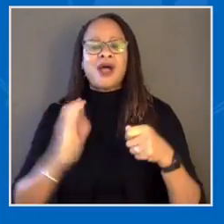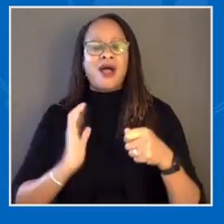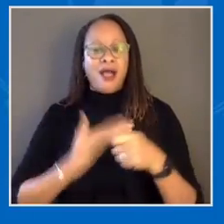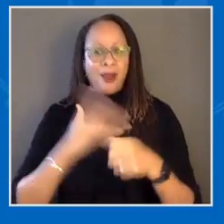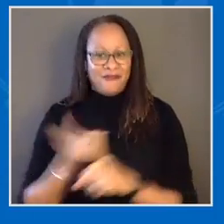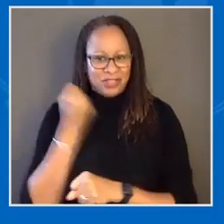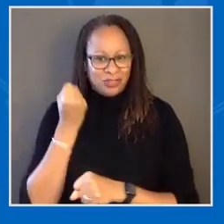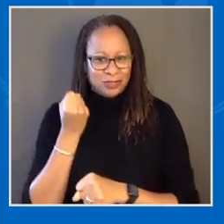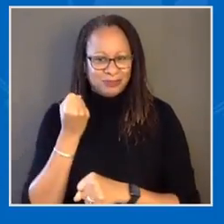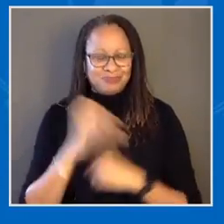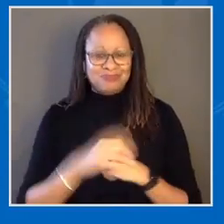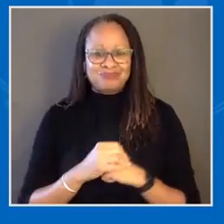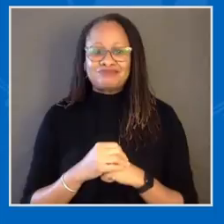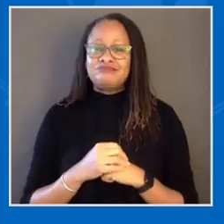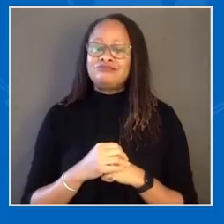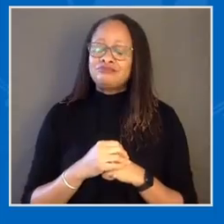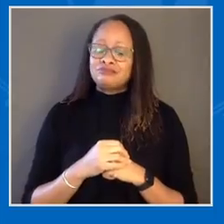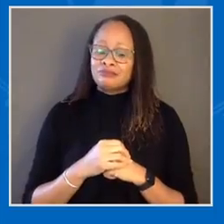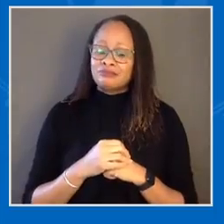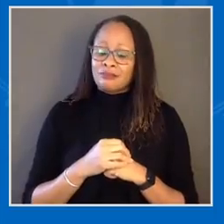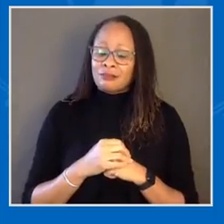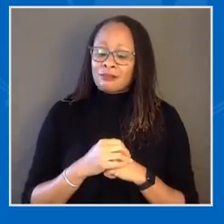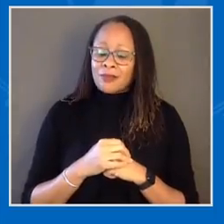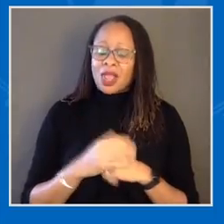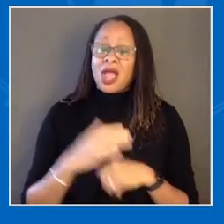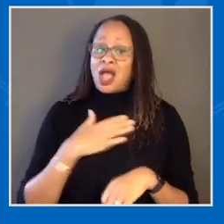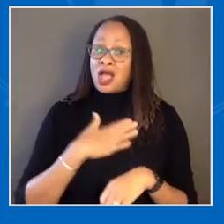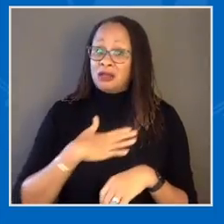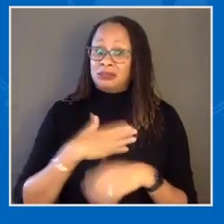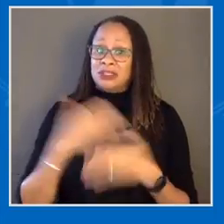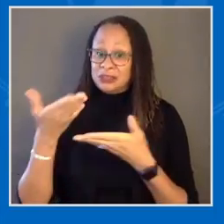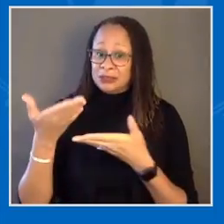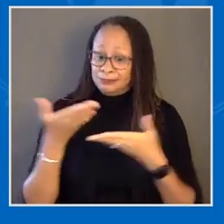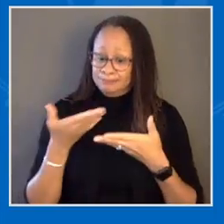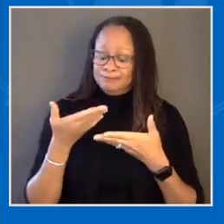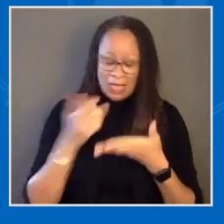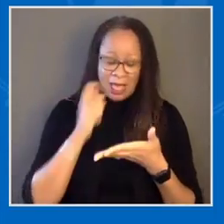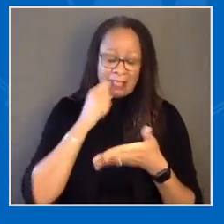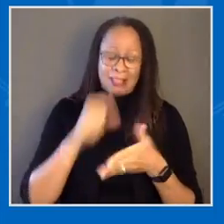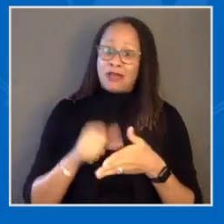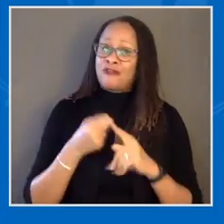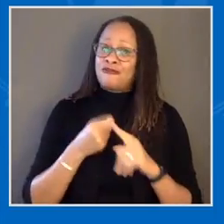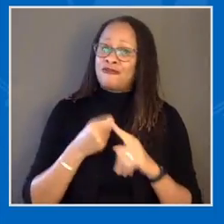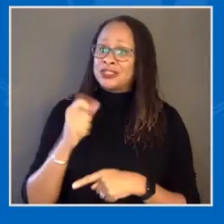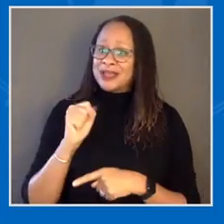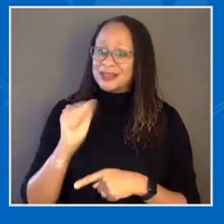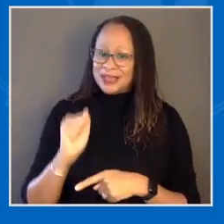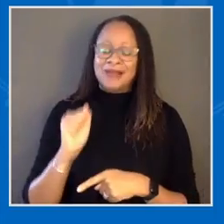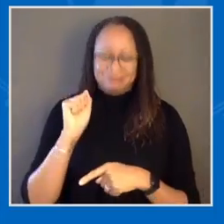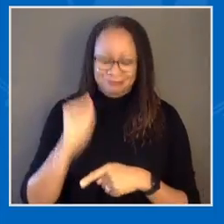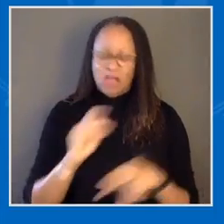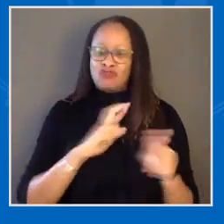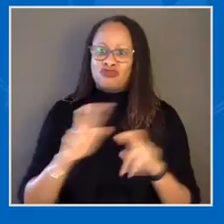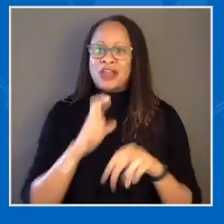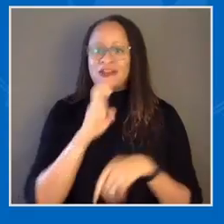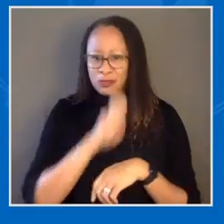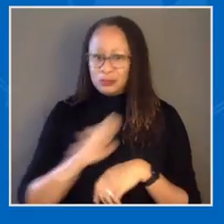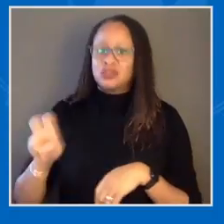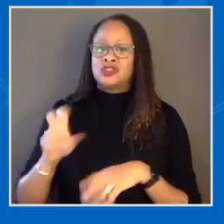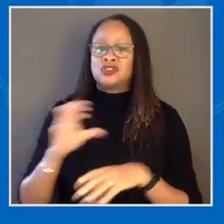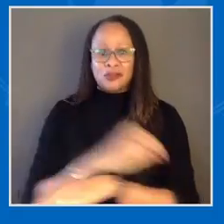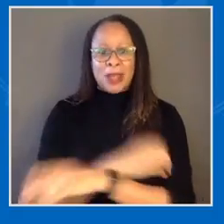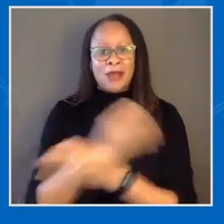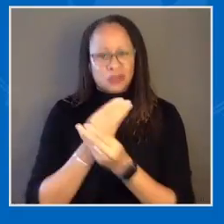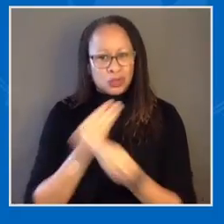You know, I'm pleased to have received the ascertainment from GSA to carry out a smooth and peaceful transition of power so